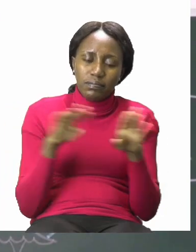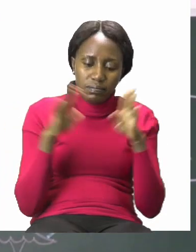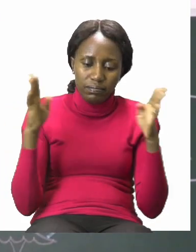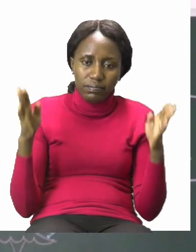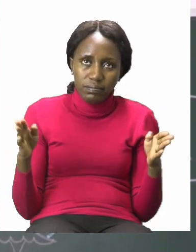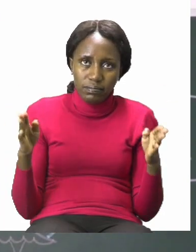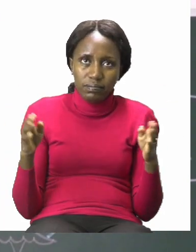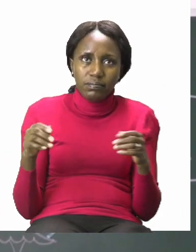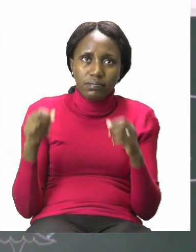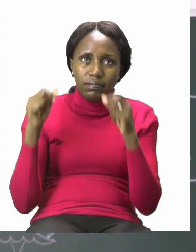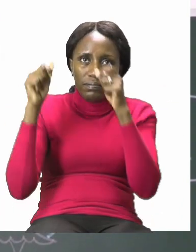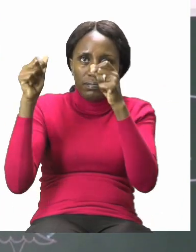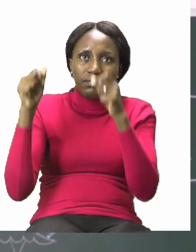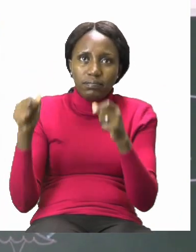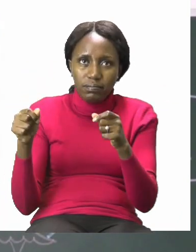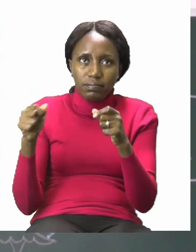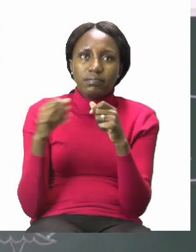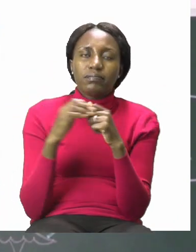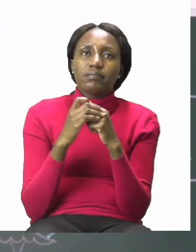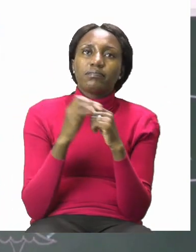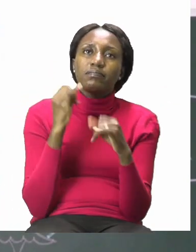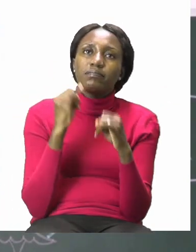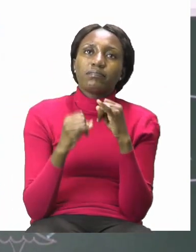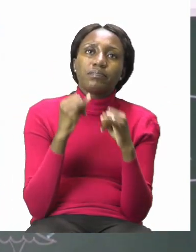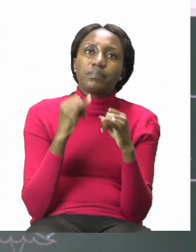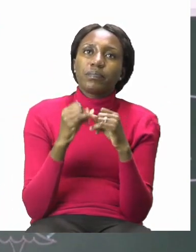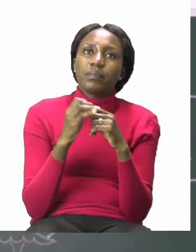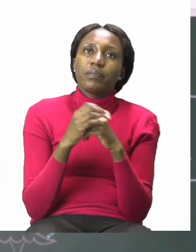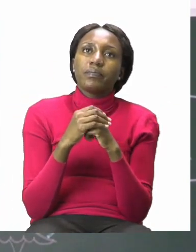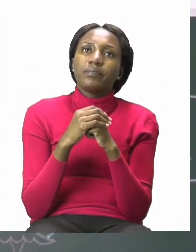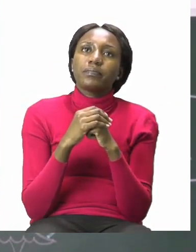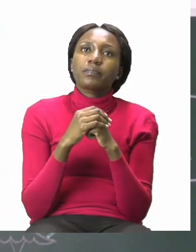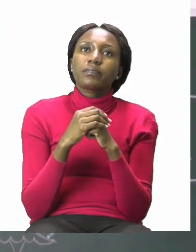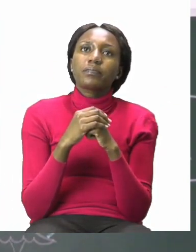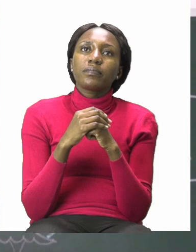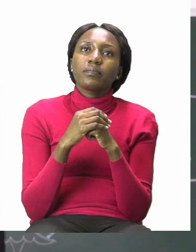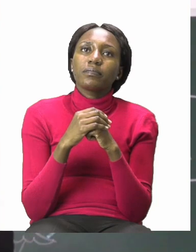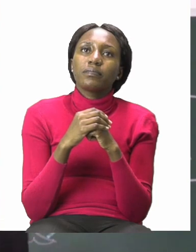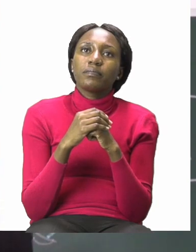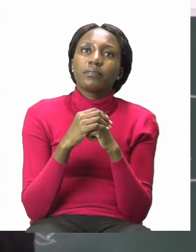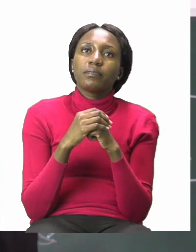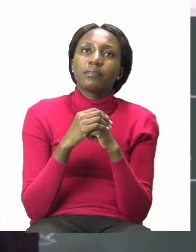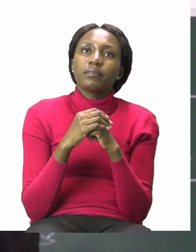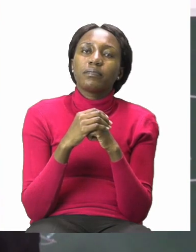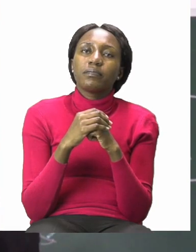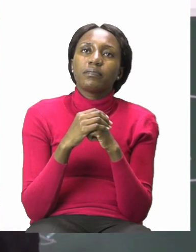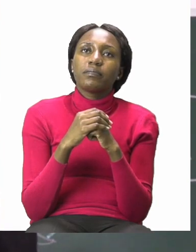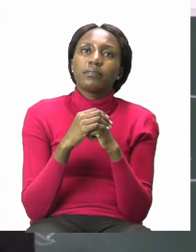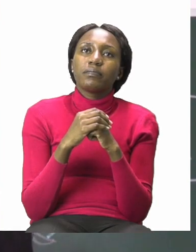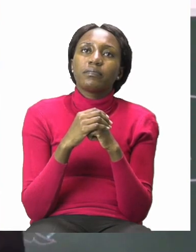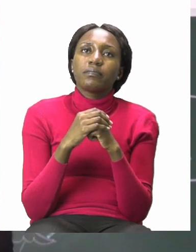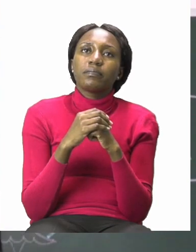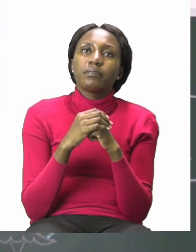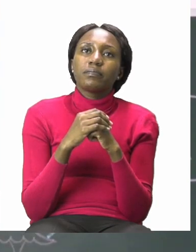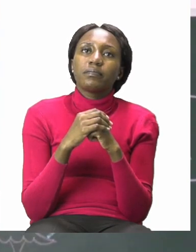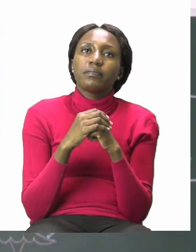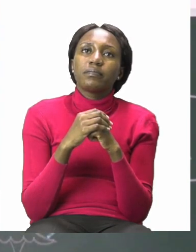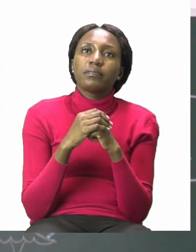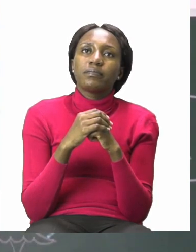I'm going to put it nicely and then paste it right